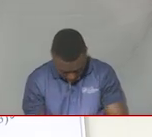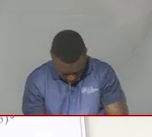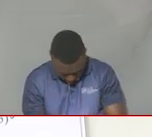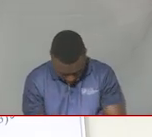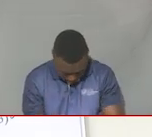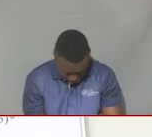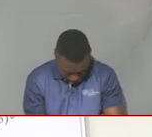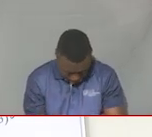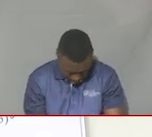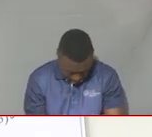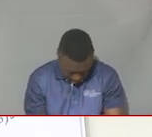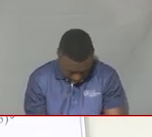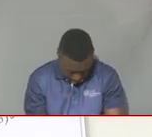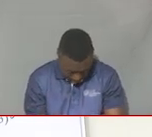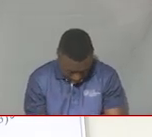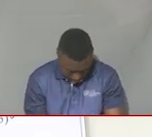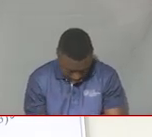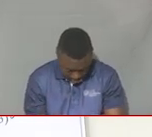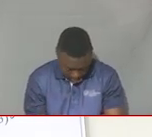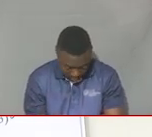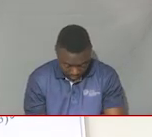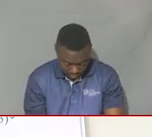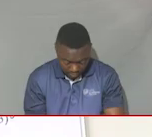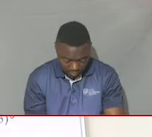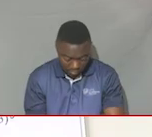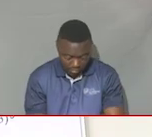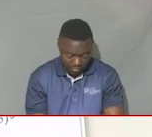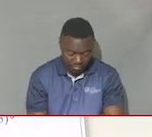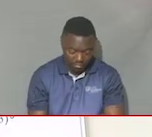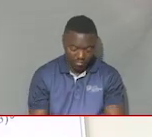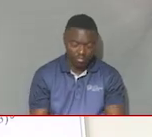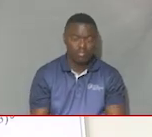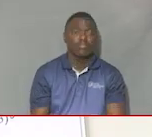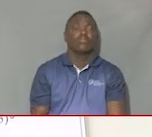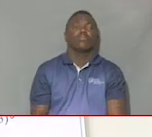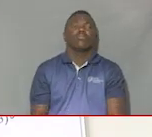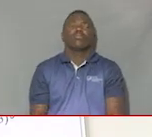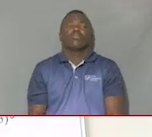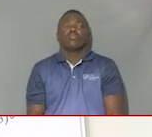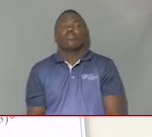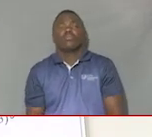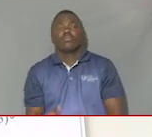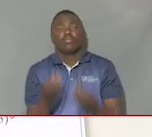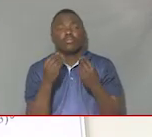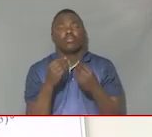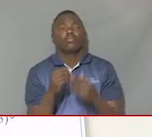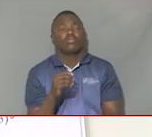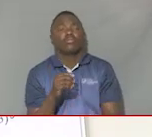anything else. So the questions out of 10, you shouldn't be walking away with less